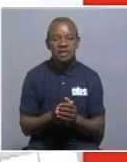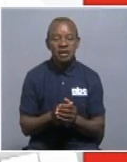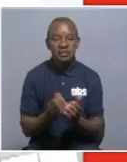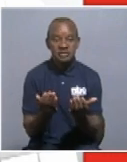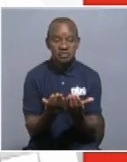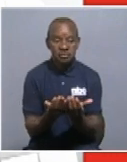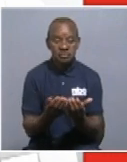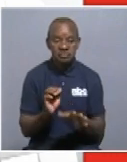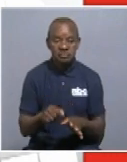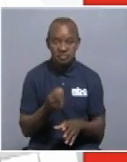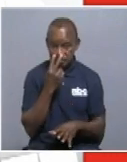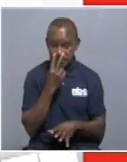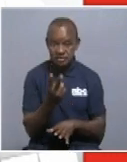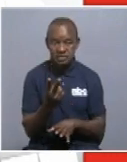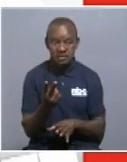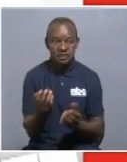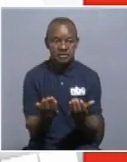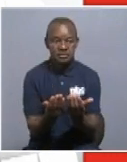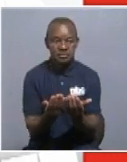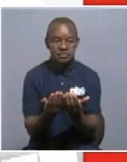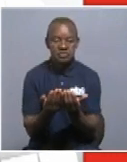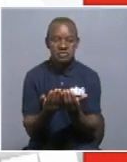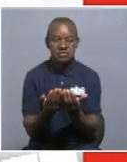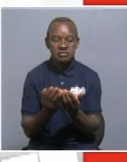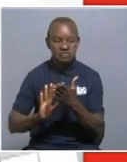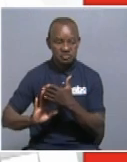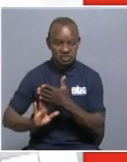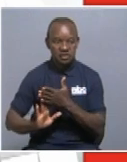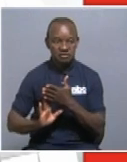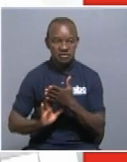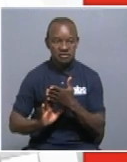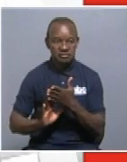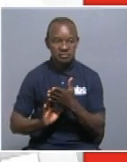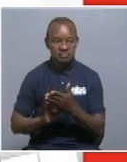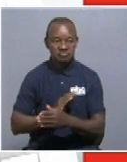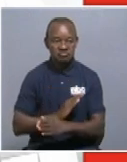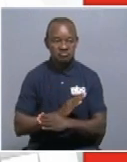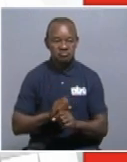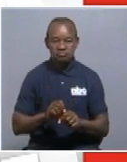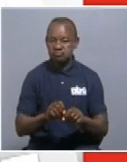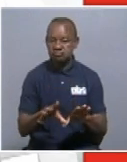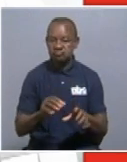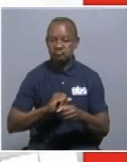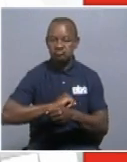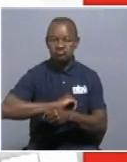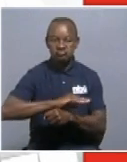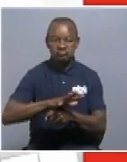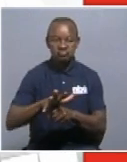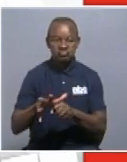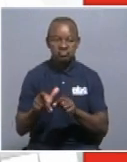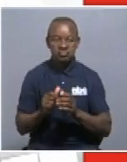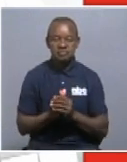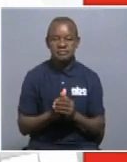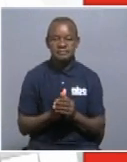the Ministry of Education, Arts and Culture has released a public notice or other guidelines set